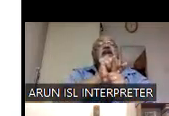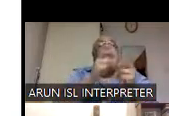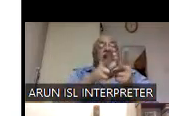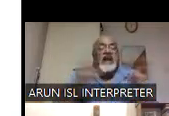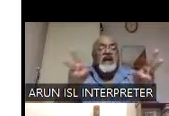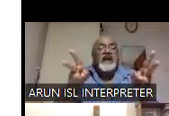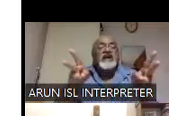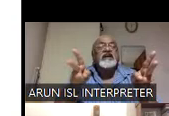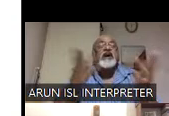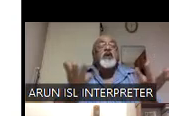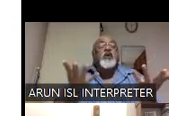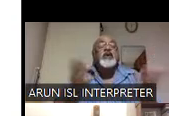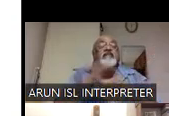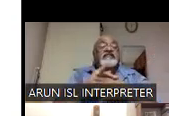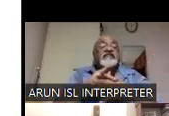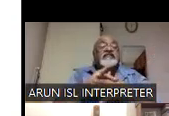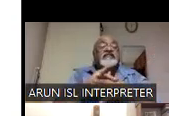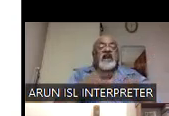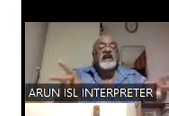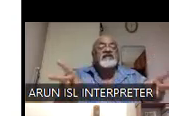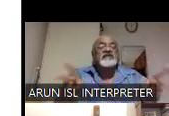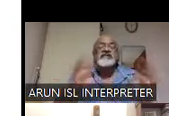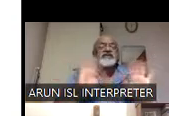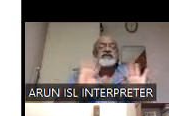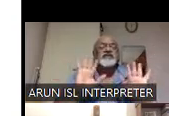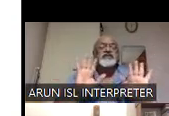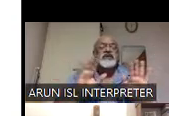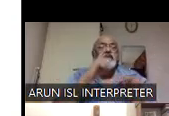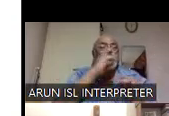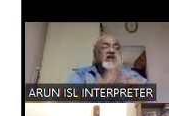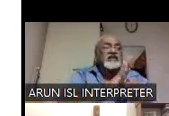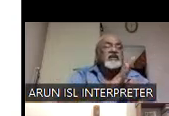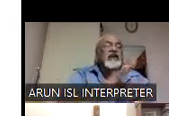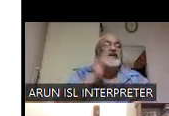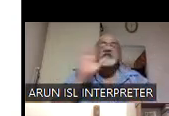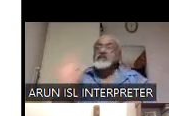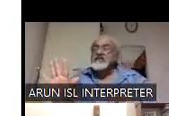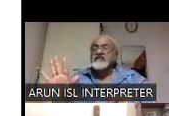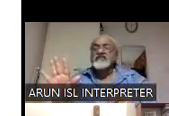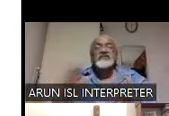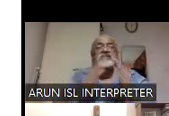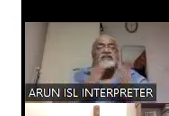our biological differences. If I'm a woman and there is a man, if both of